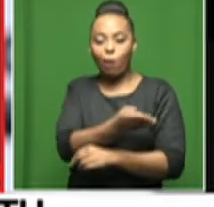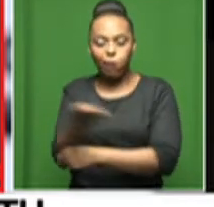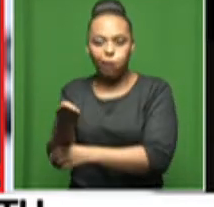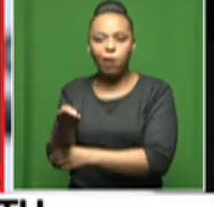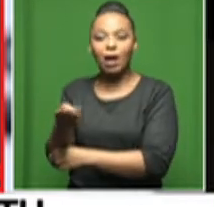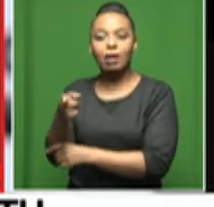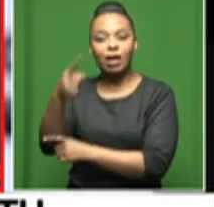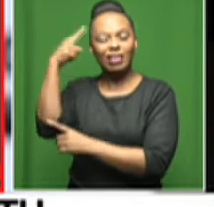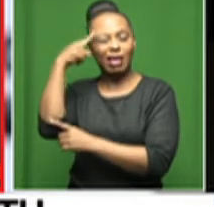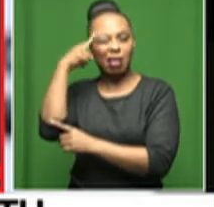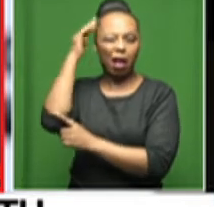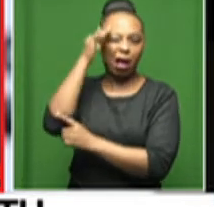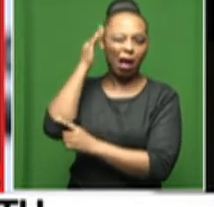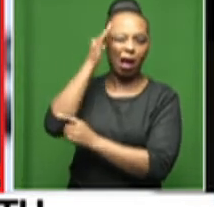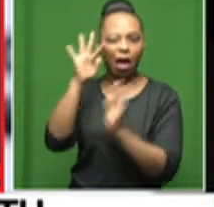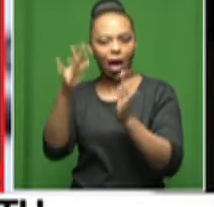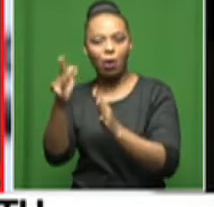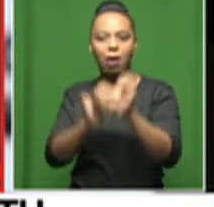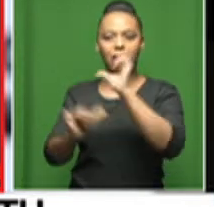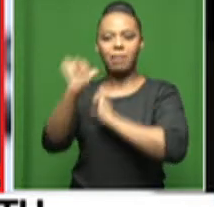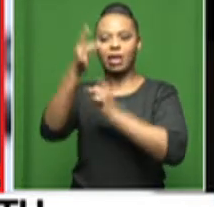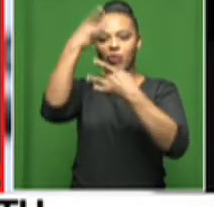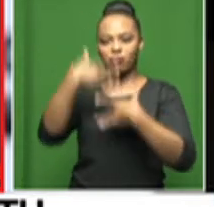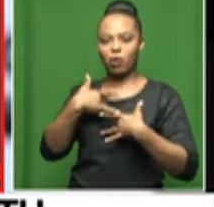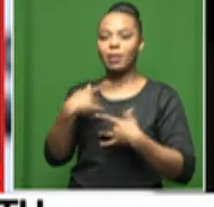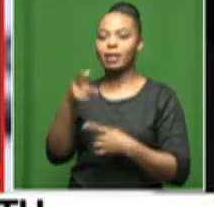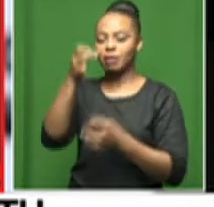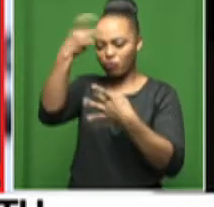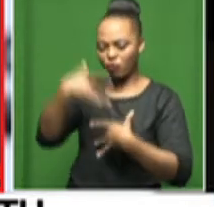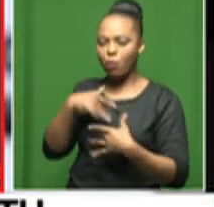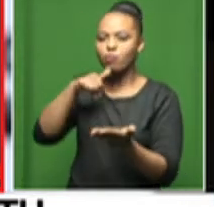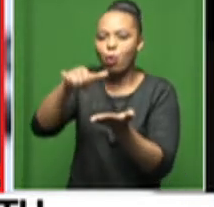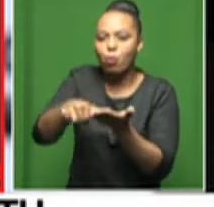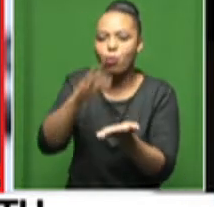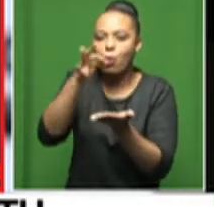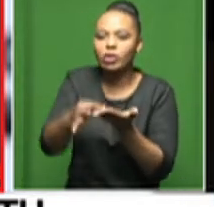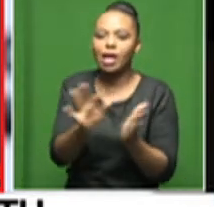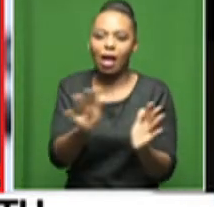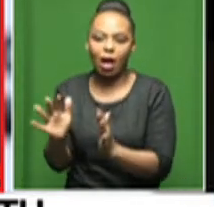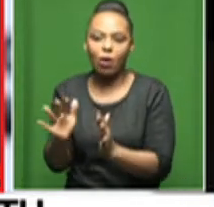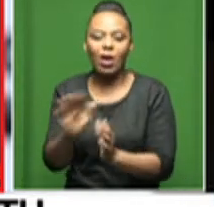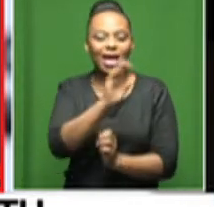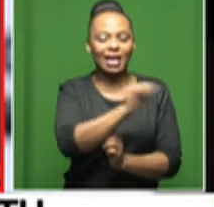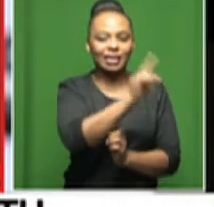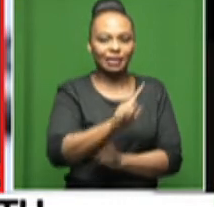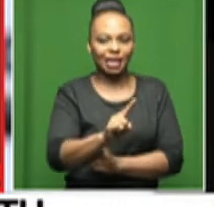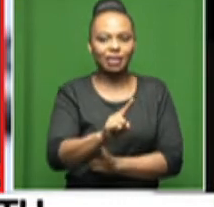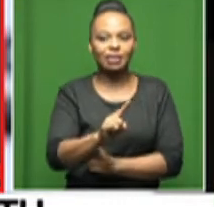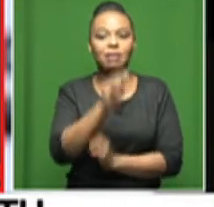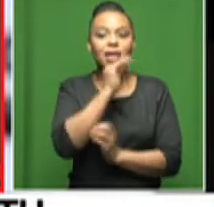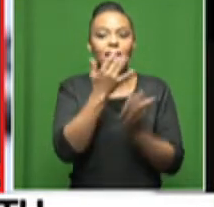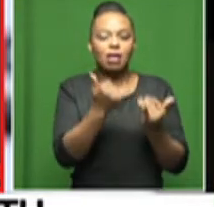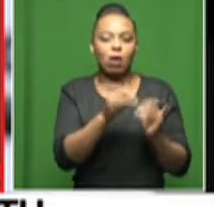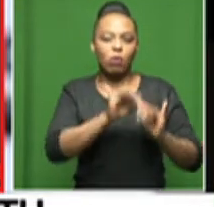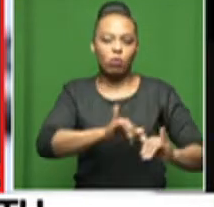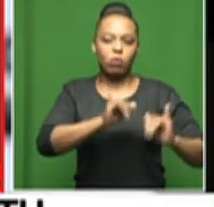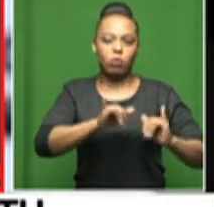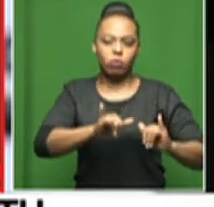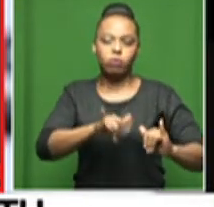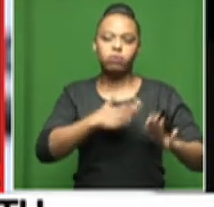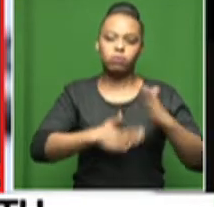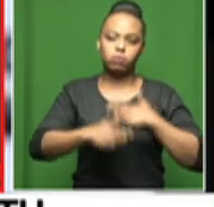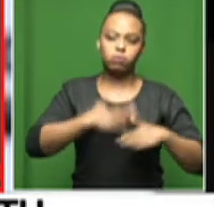out, they'll come back to us and say, this is the proposal on the AstraZeneca. So it's a temporary issue that we have